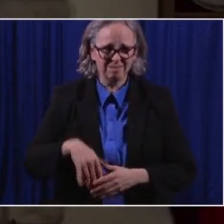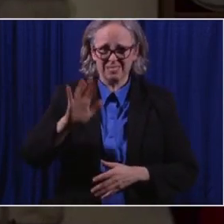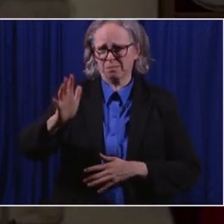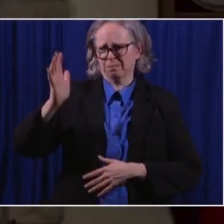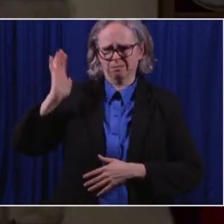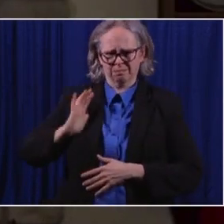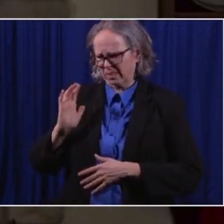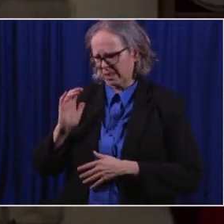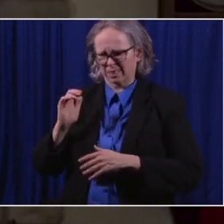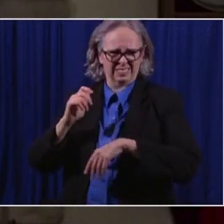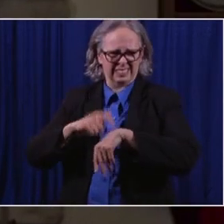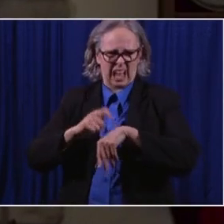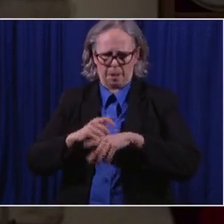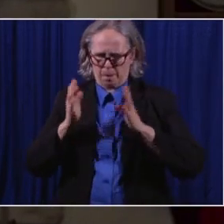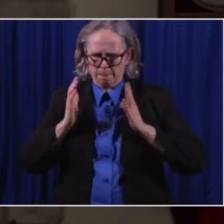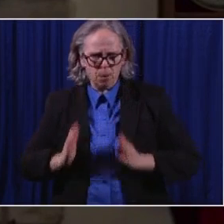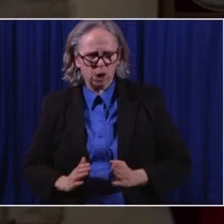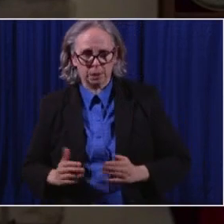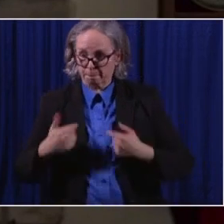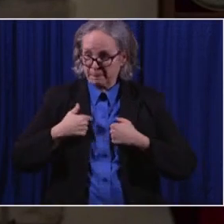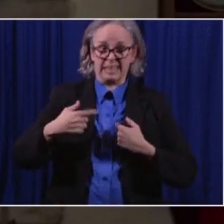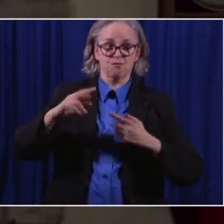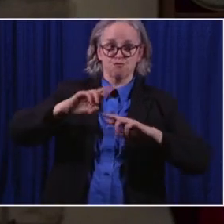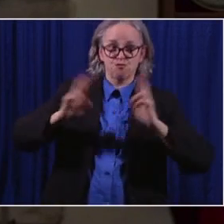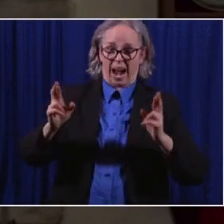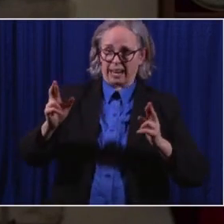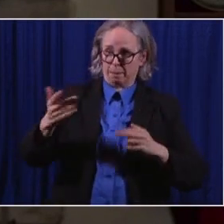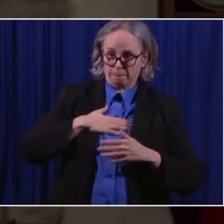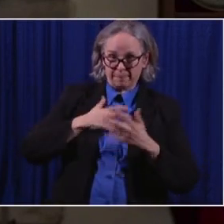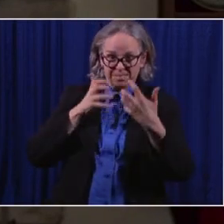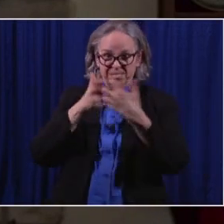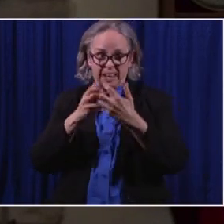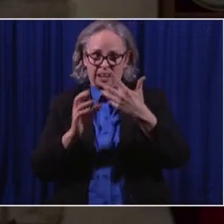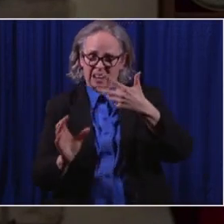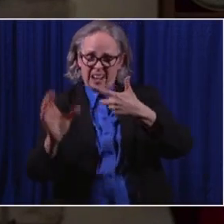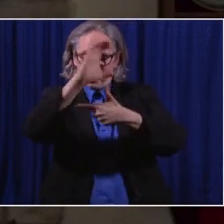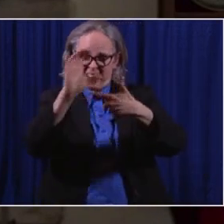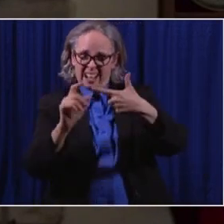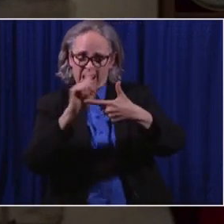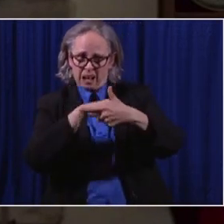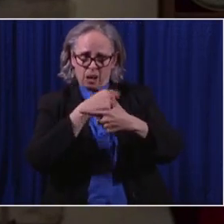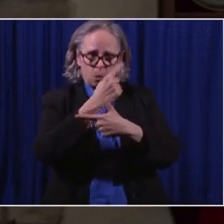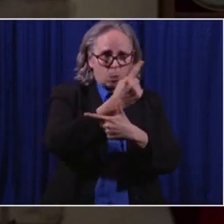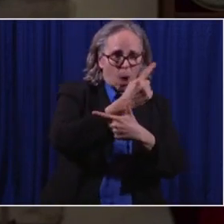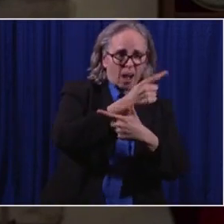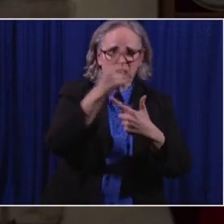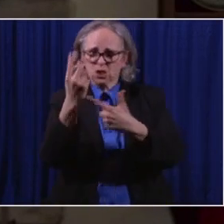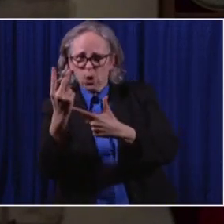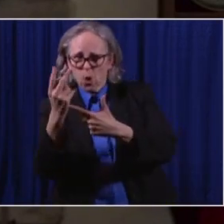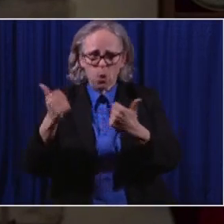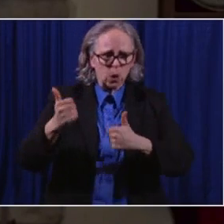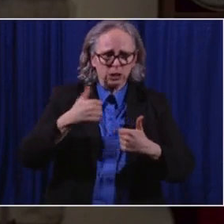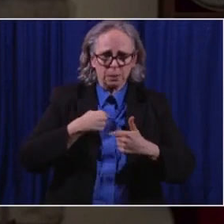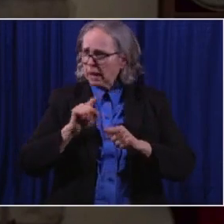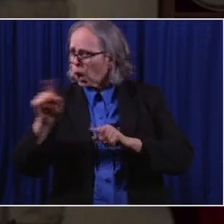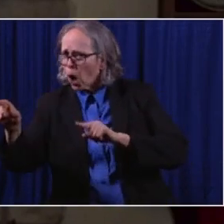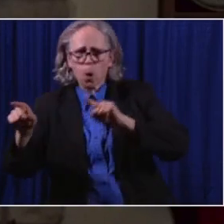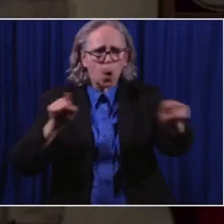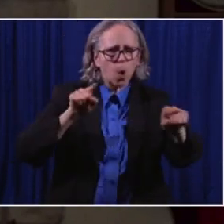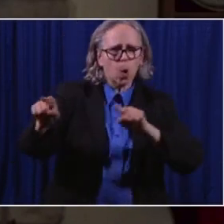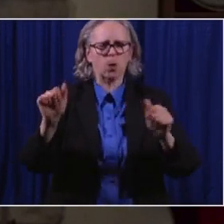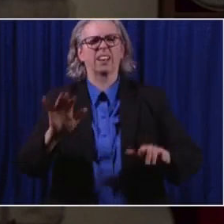if they're at the right age, they go get it from any provider that, that they can. Our